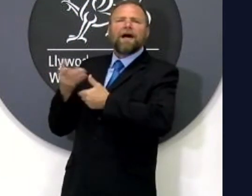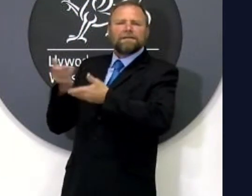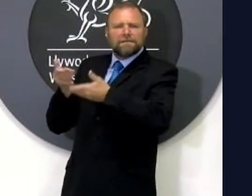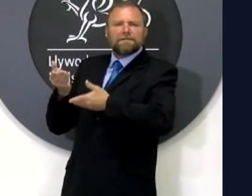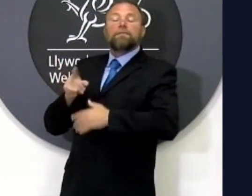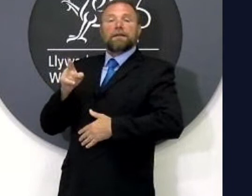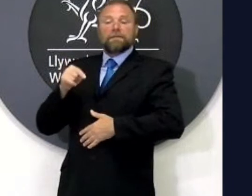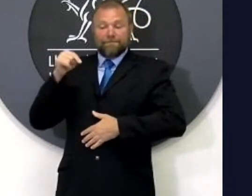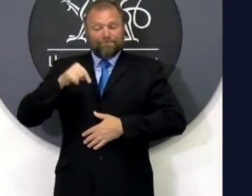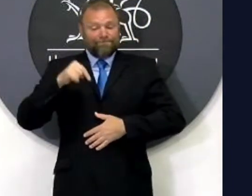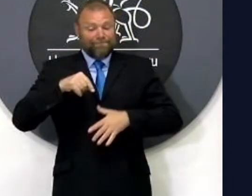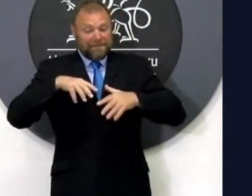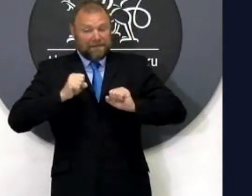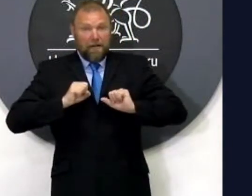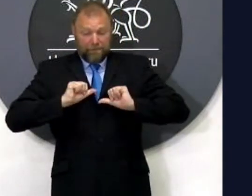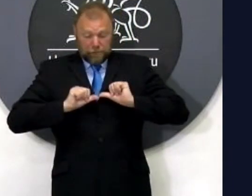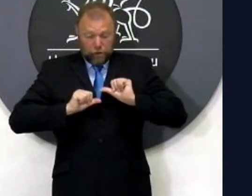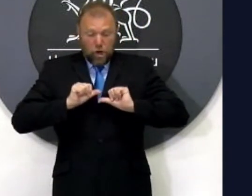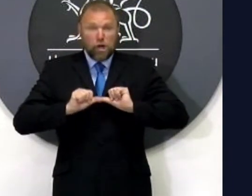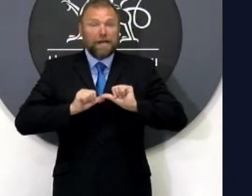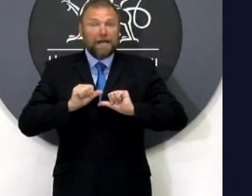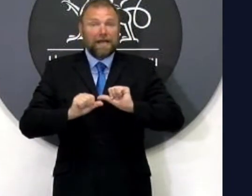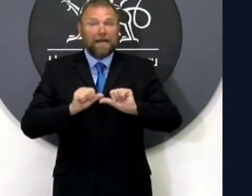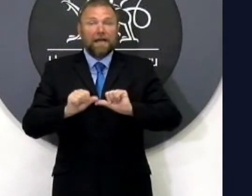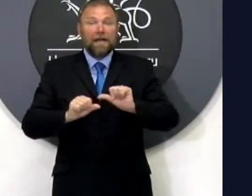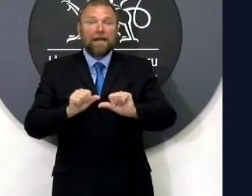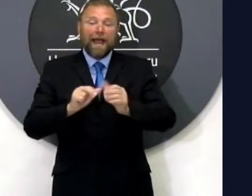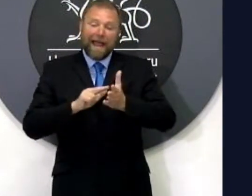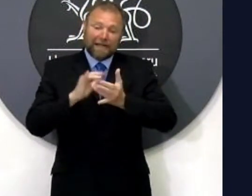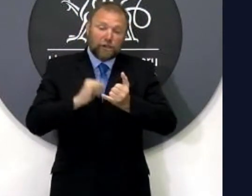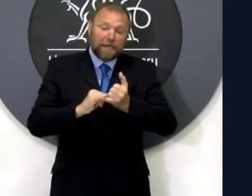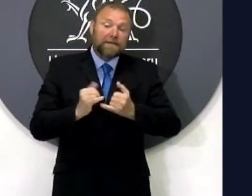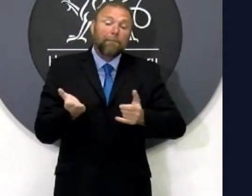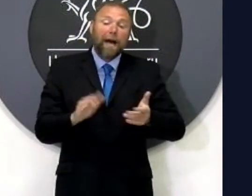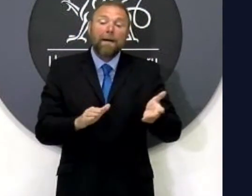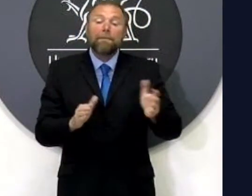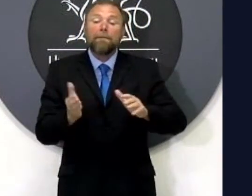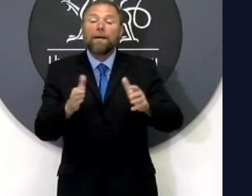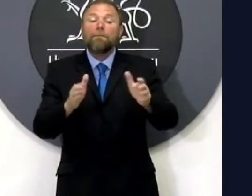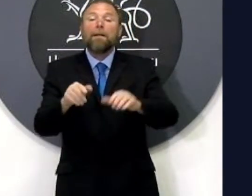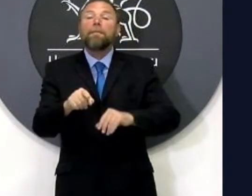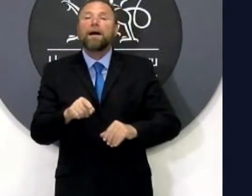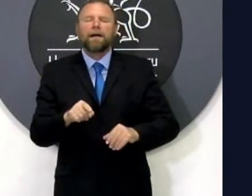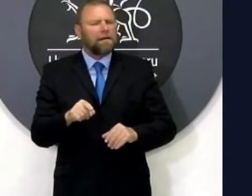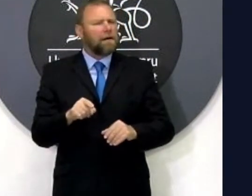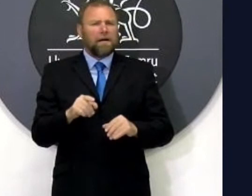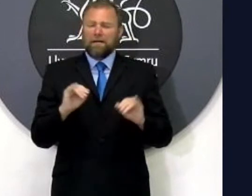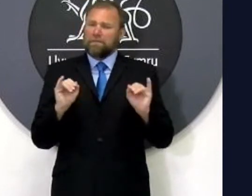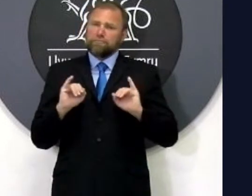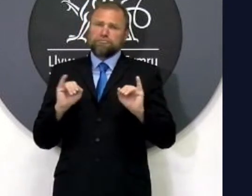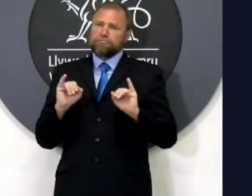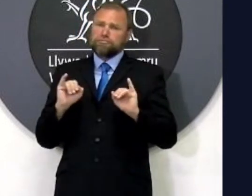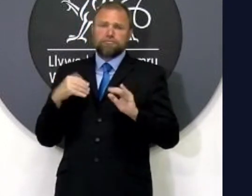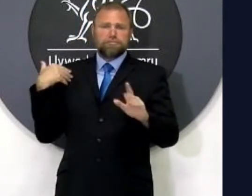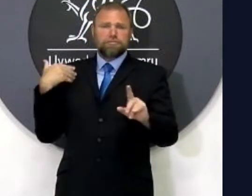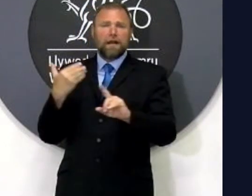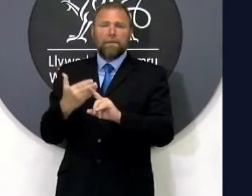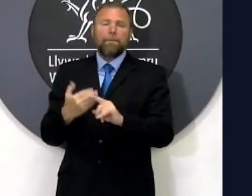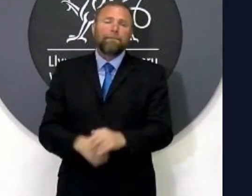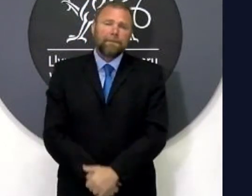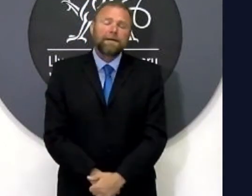that journey of rebuilding the NHS following one of the most traumatic periods in the NHS's history.